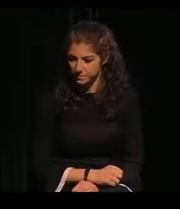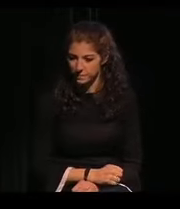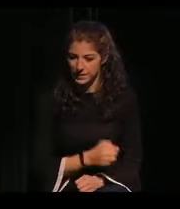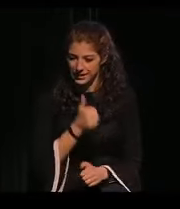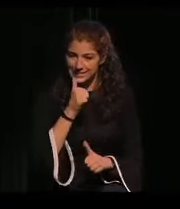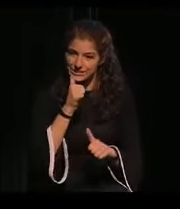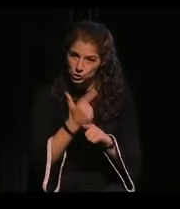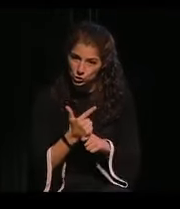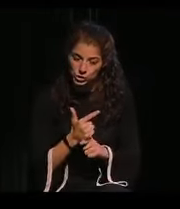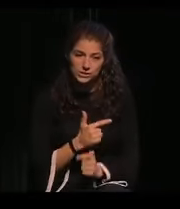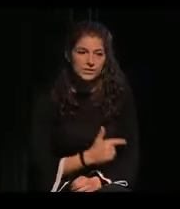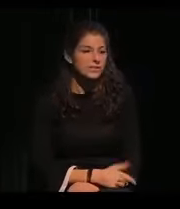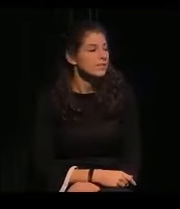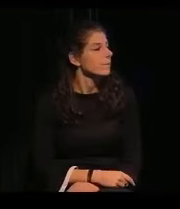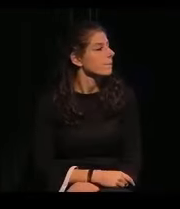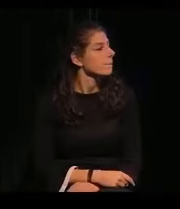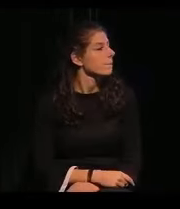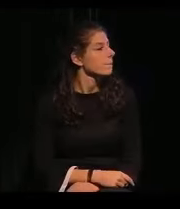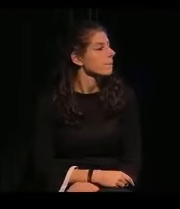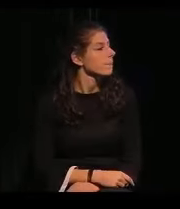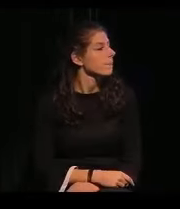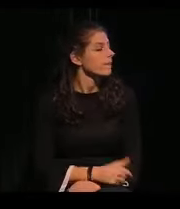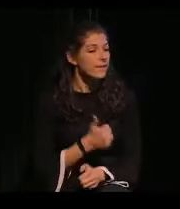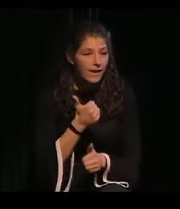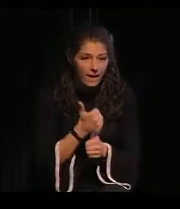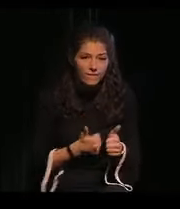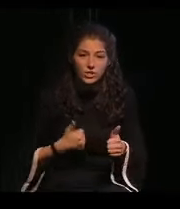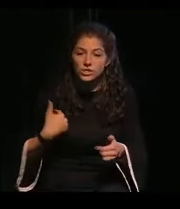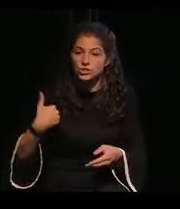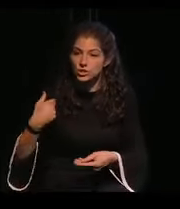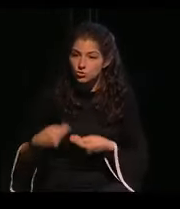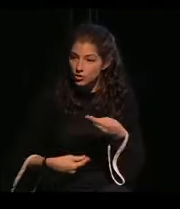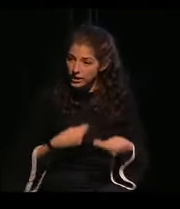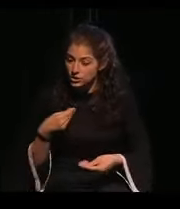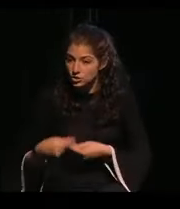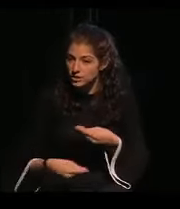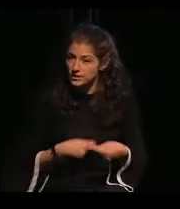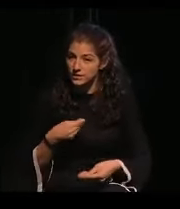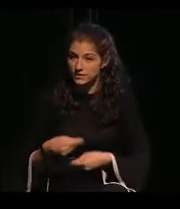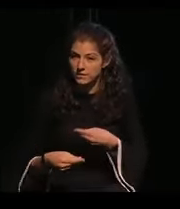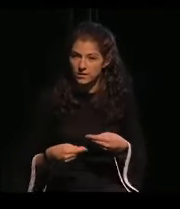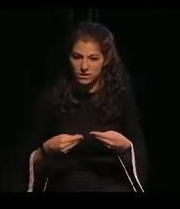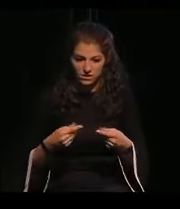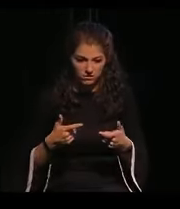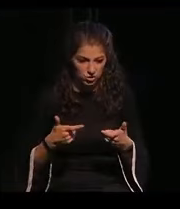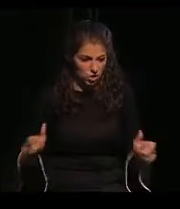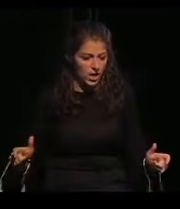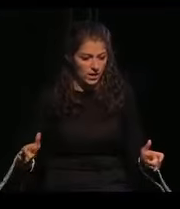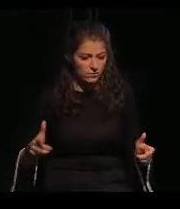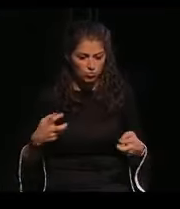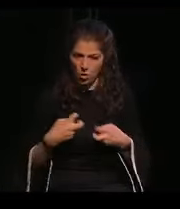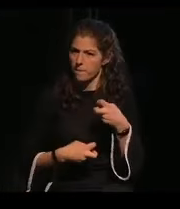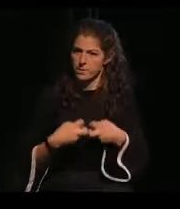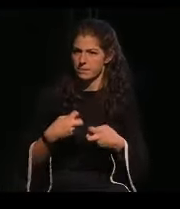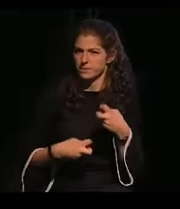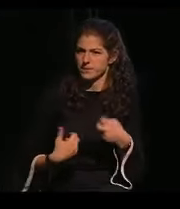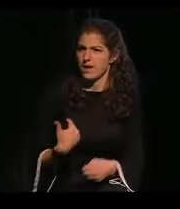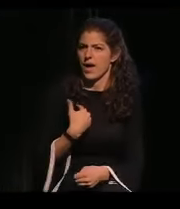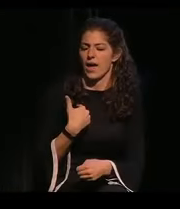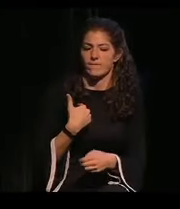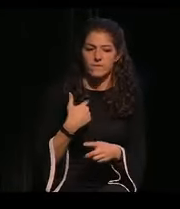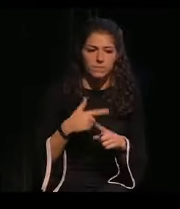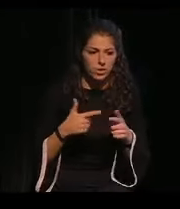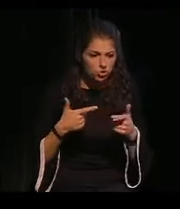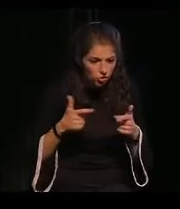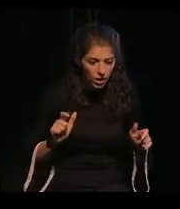Sisters, in every generation, there are giant problems. But out of